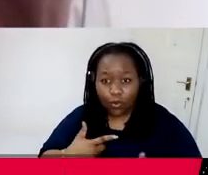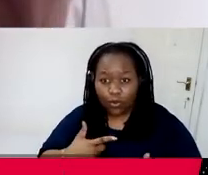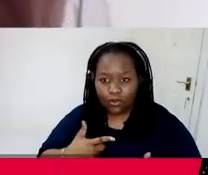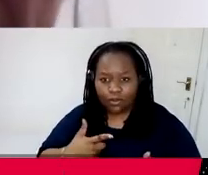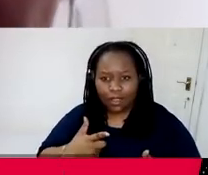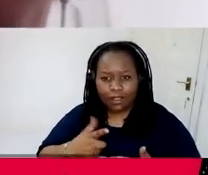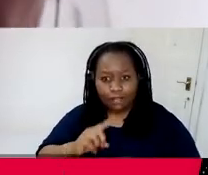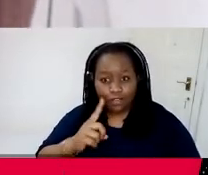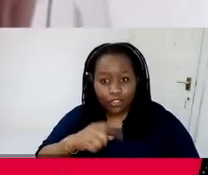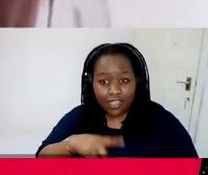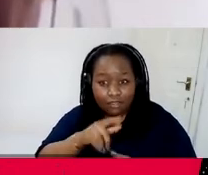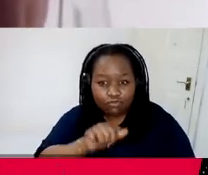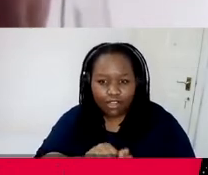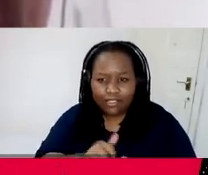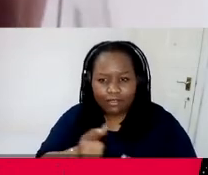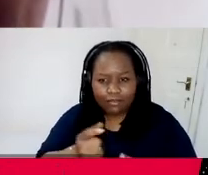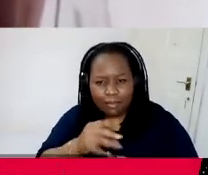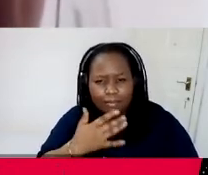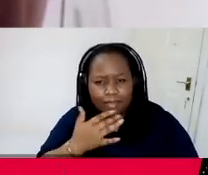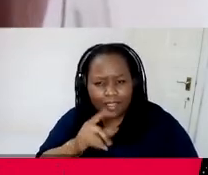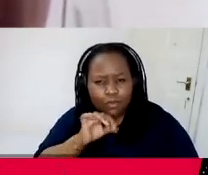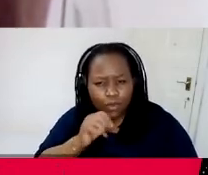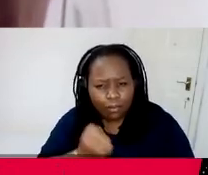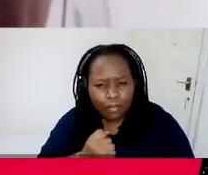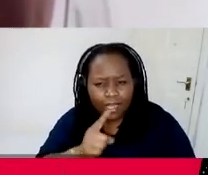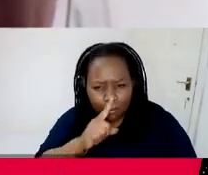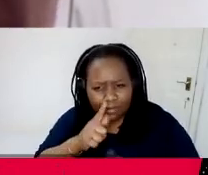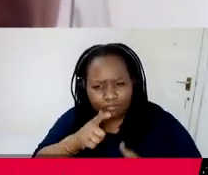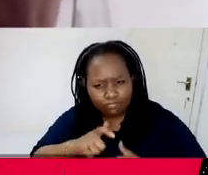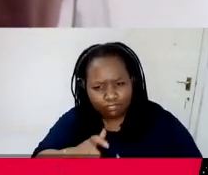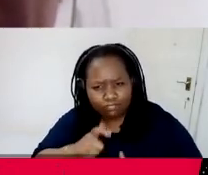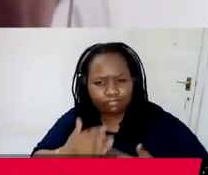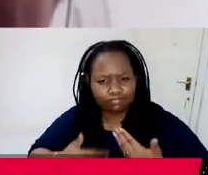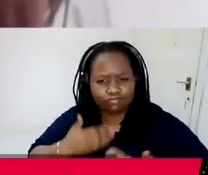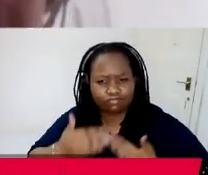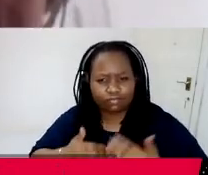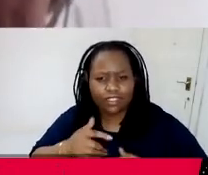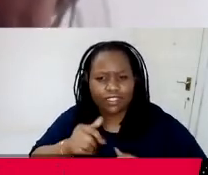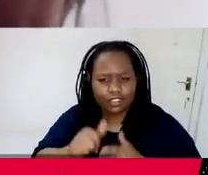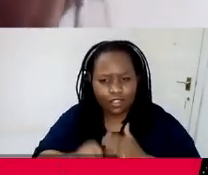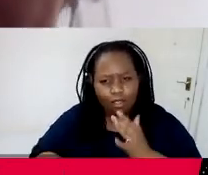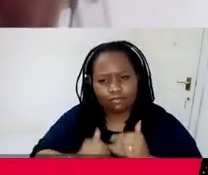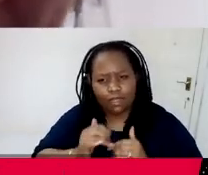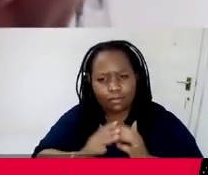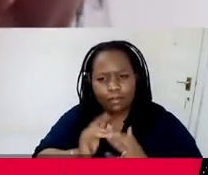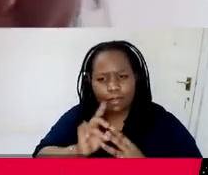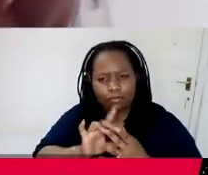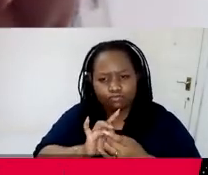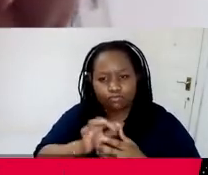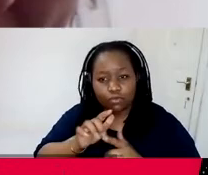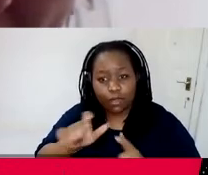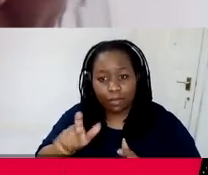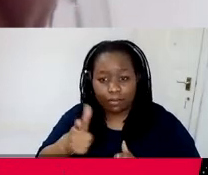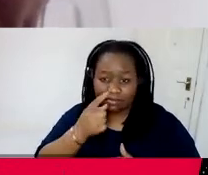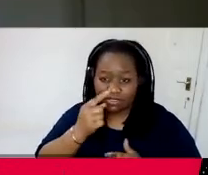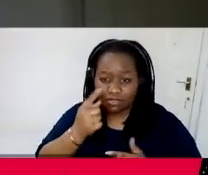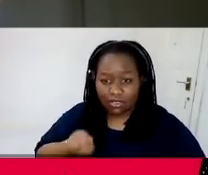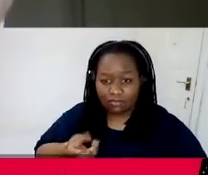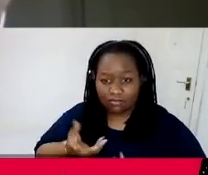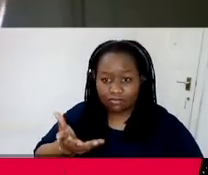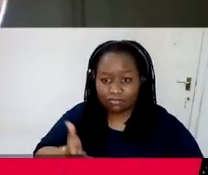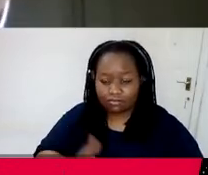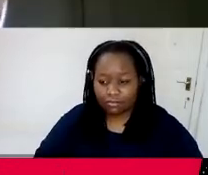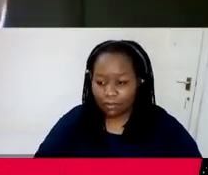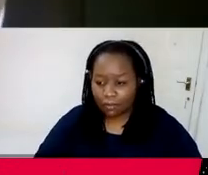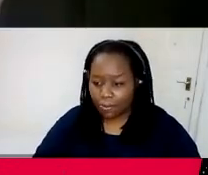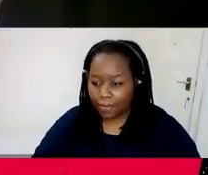And feel free to draw on the resources of CAAT's outreach and research teams to help you along the way, if you would like. We've